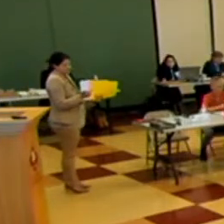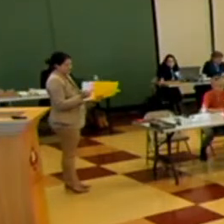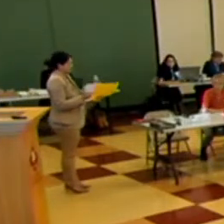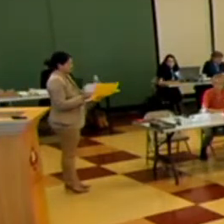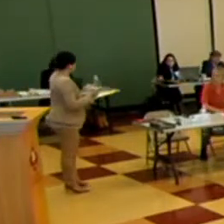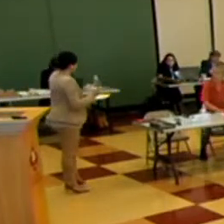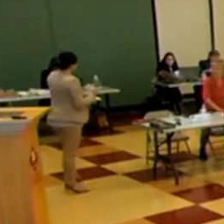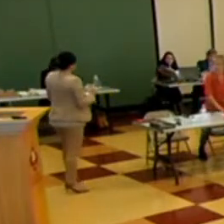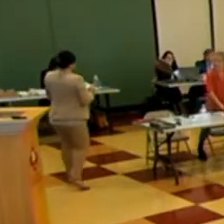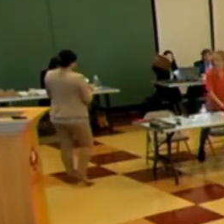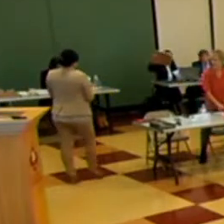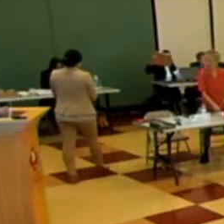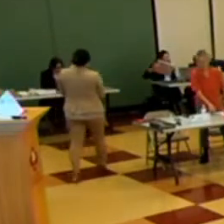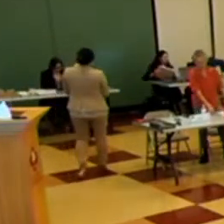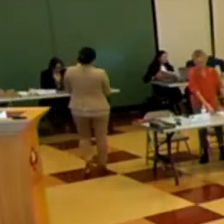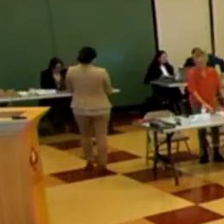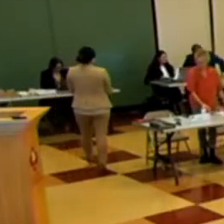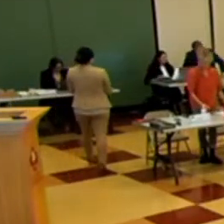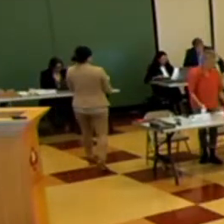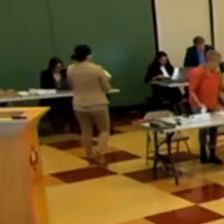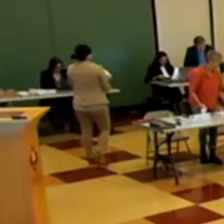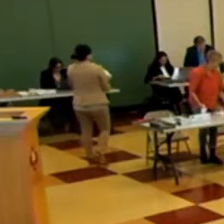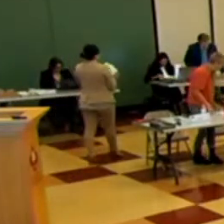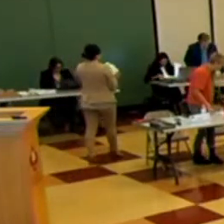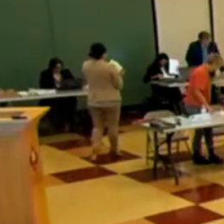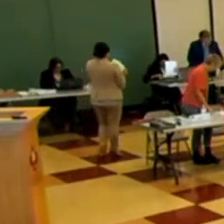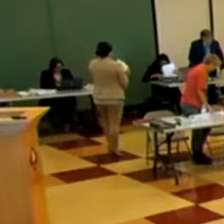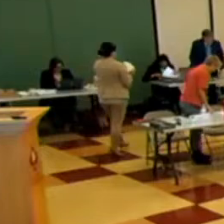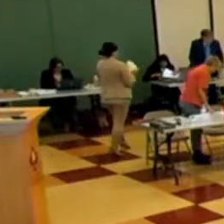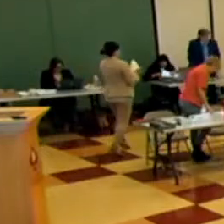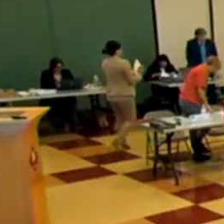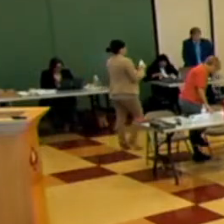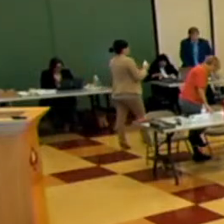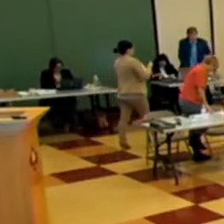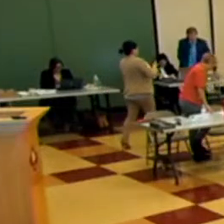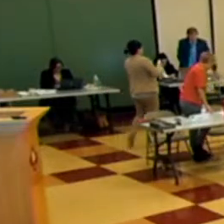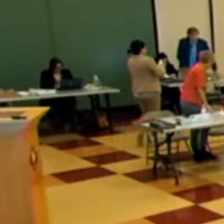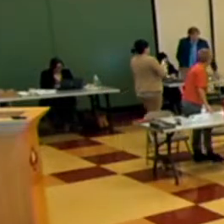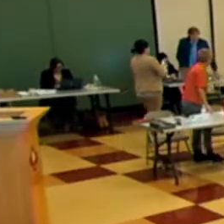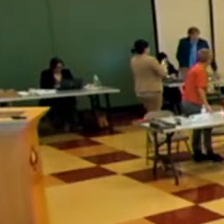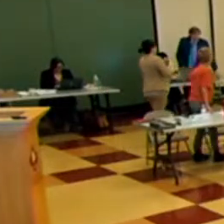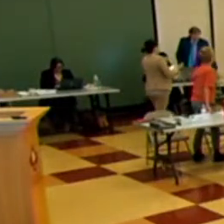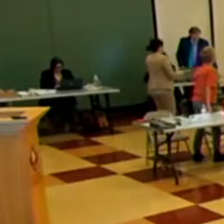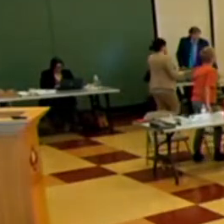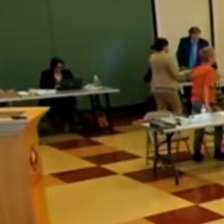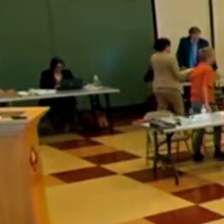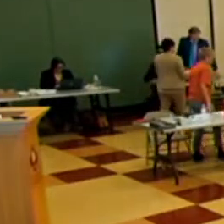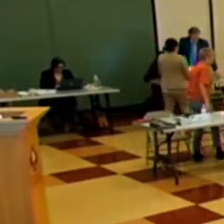Thank you. Thank you.